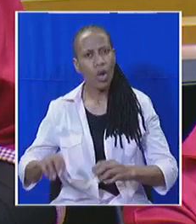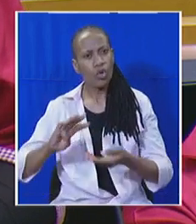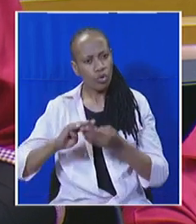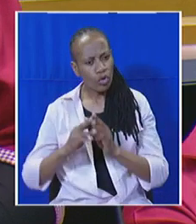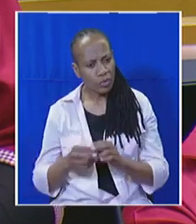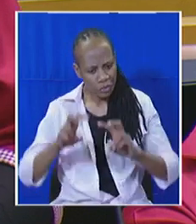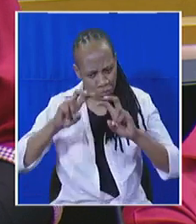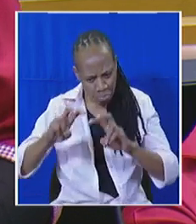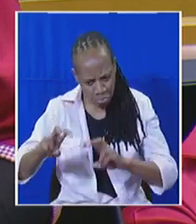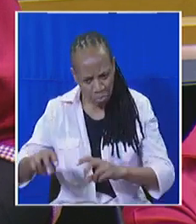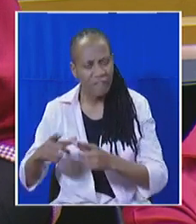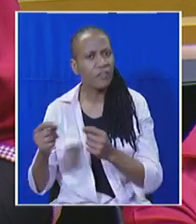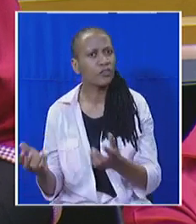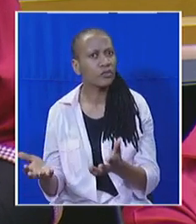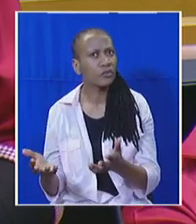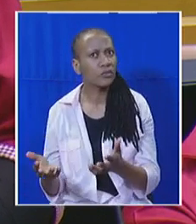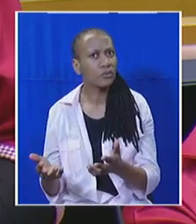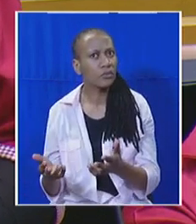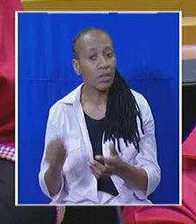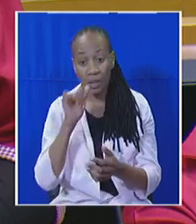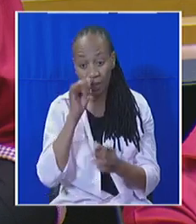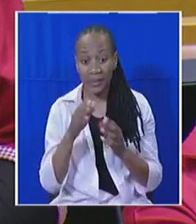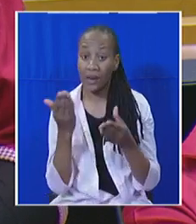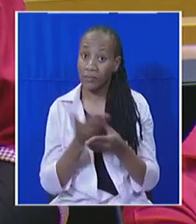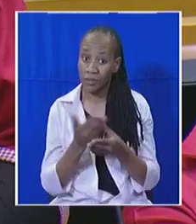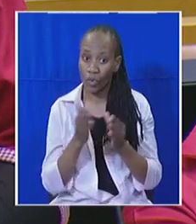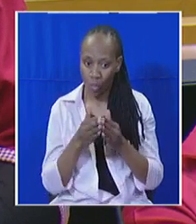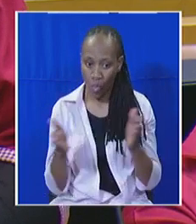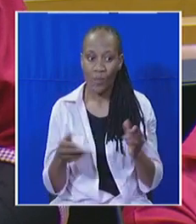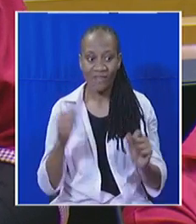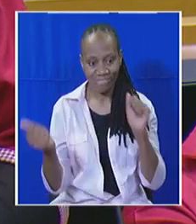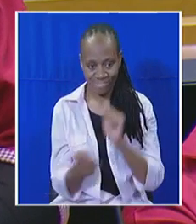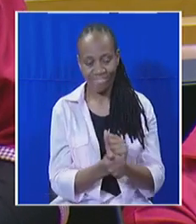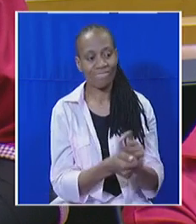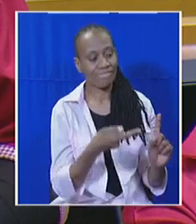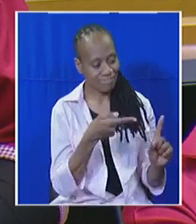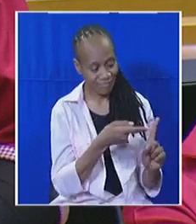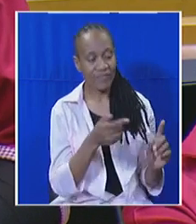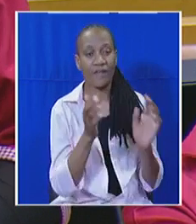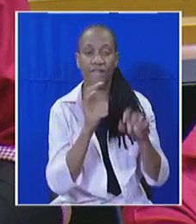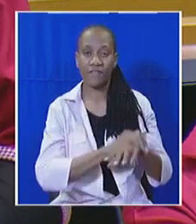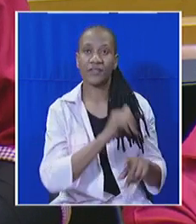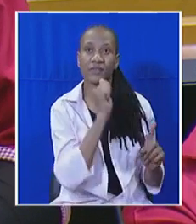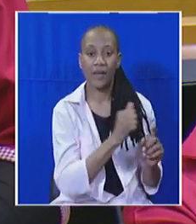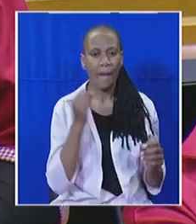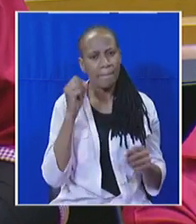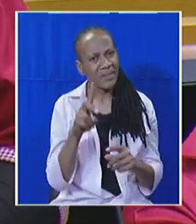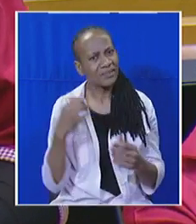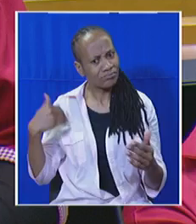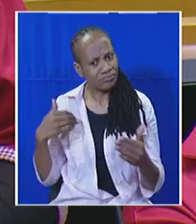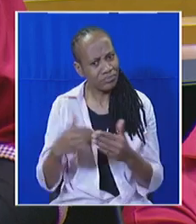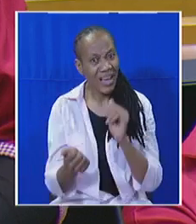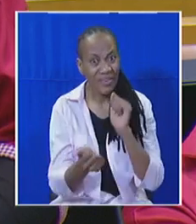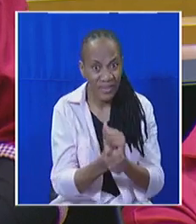community-appointed administrator, a criminal case was opened against Mr. Pulukhane and friends, but to this day, no arrests have been